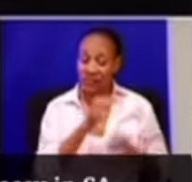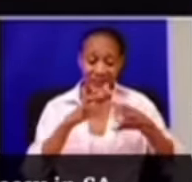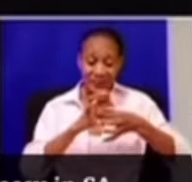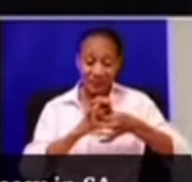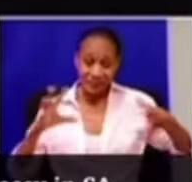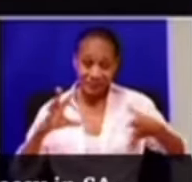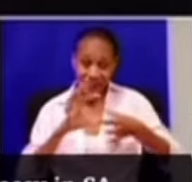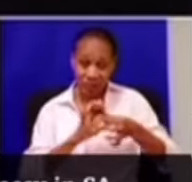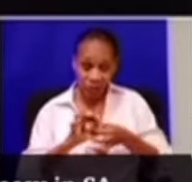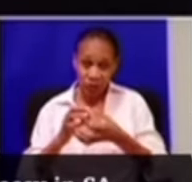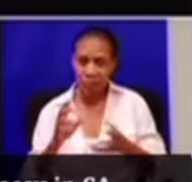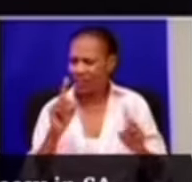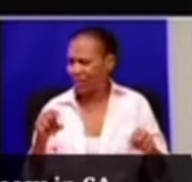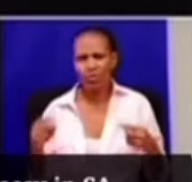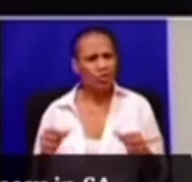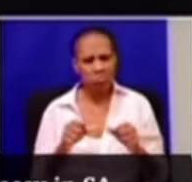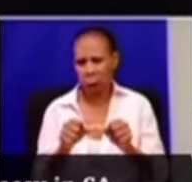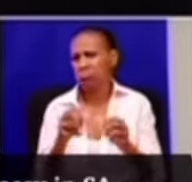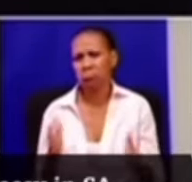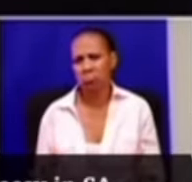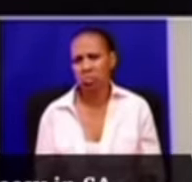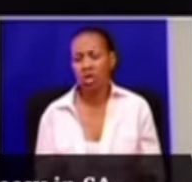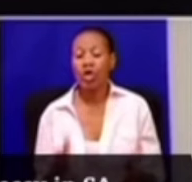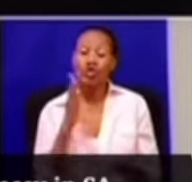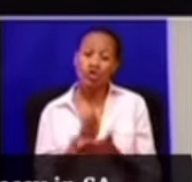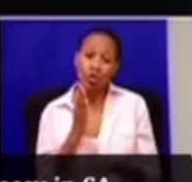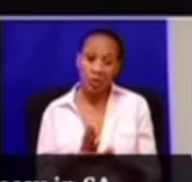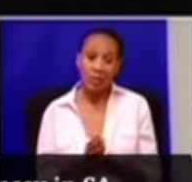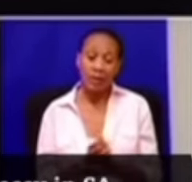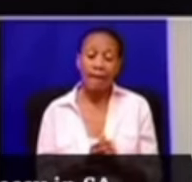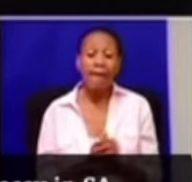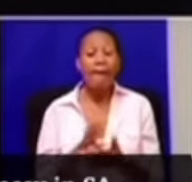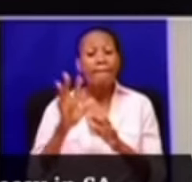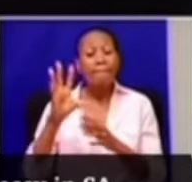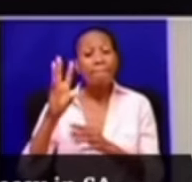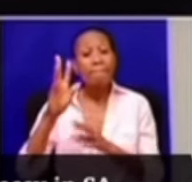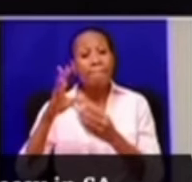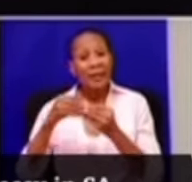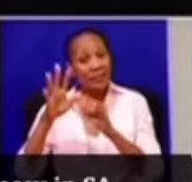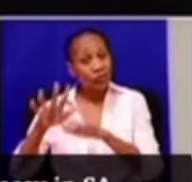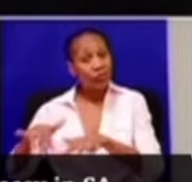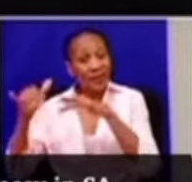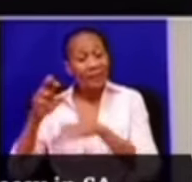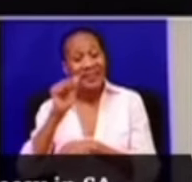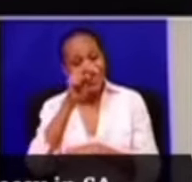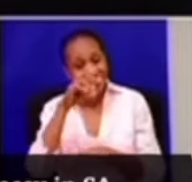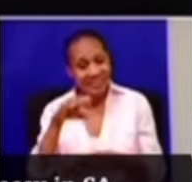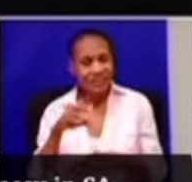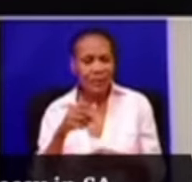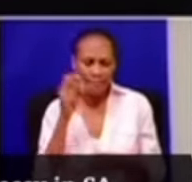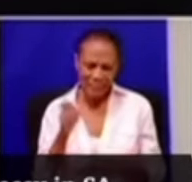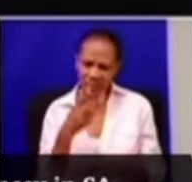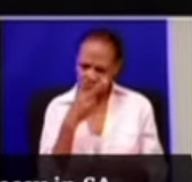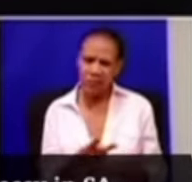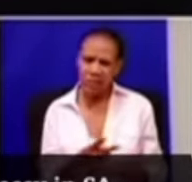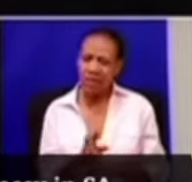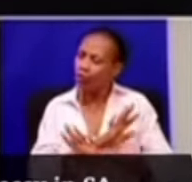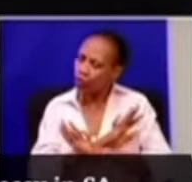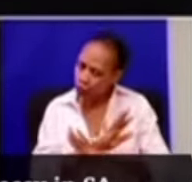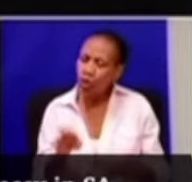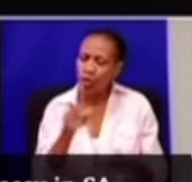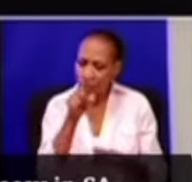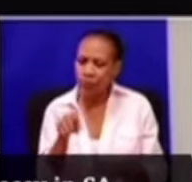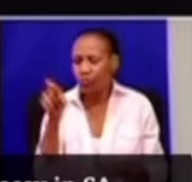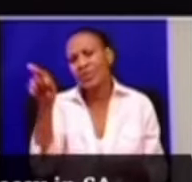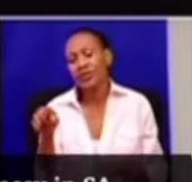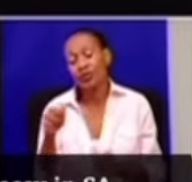that is from the executive's position surely anc members of parliament can realize that it is not in the best interest to pursue